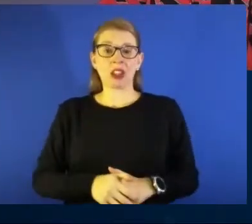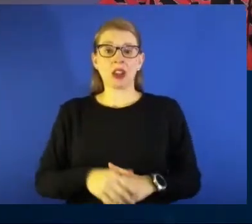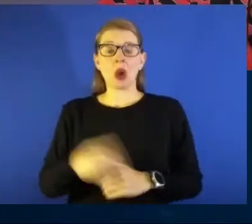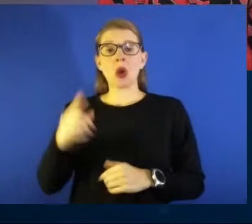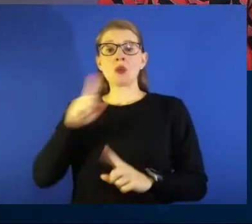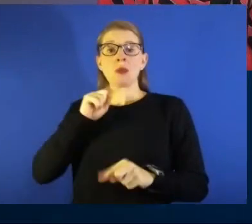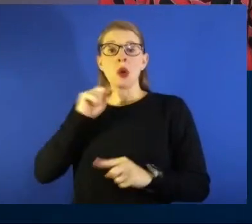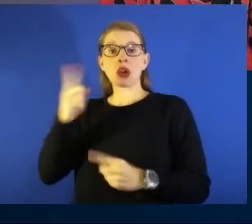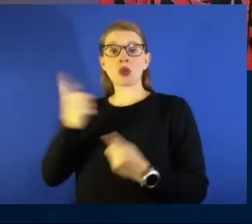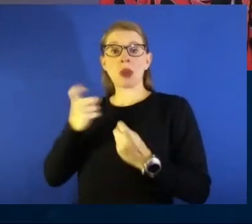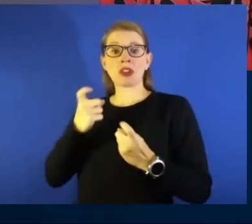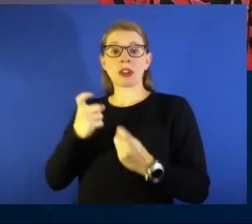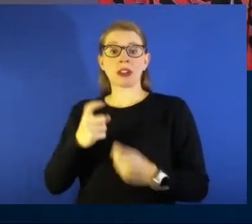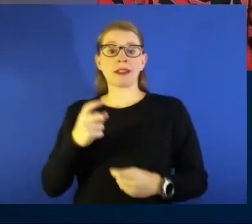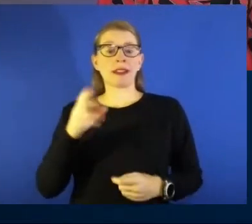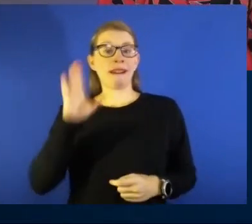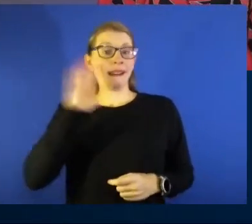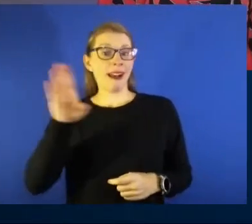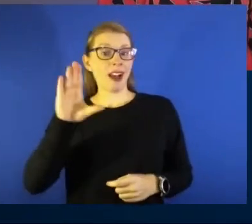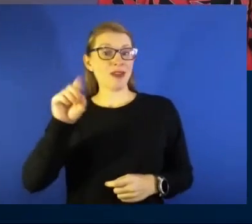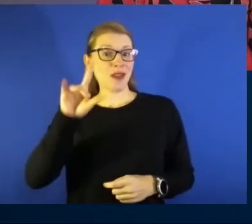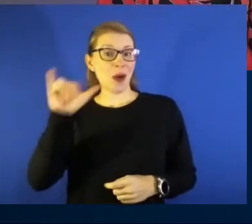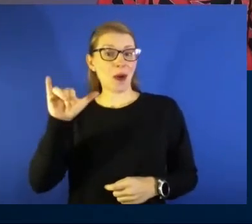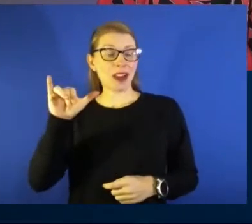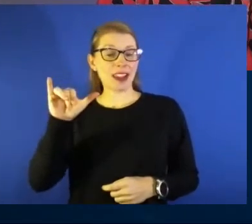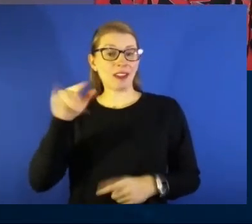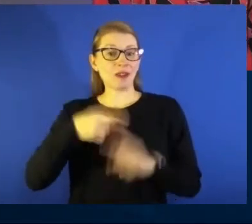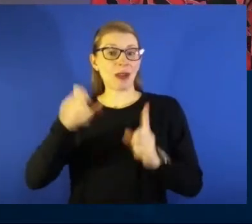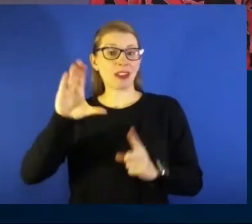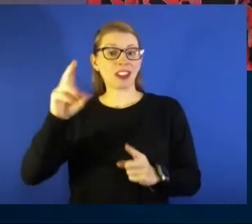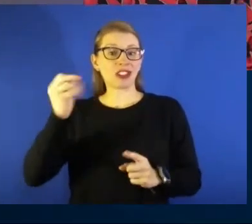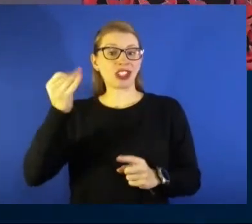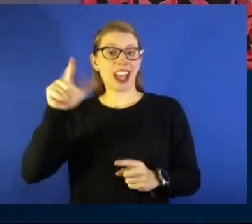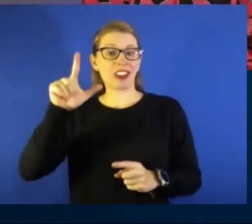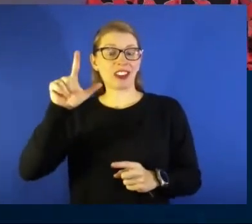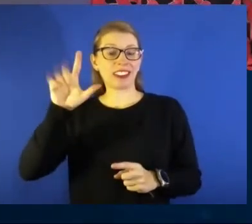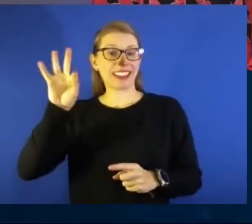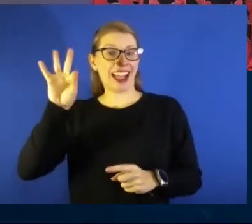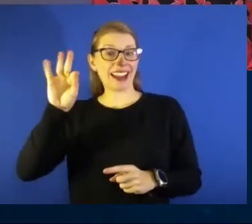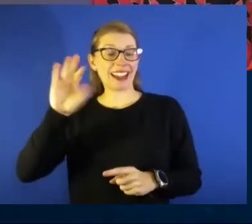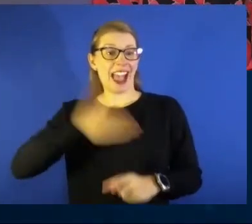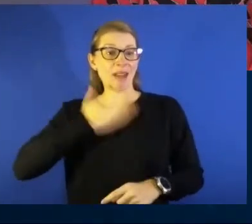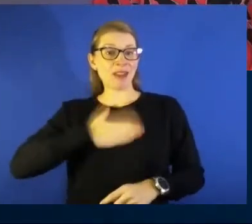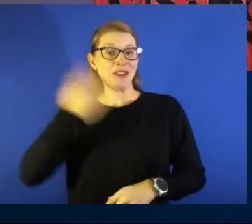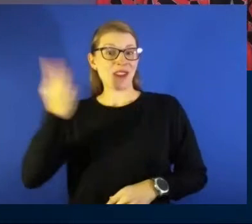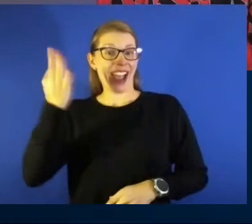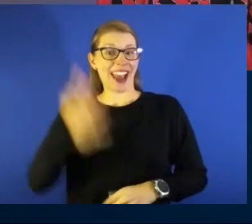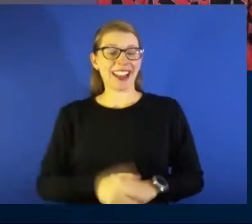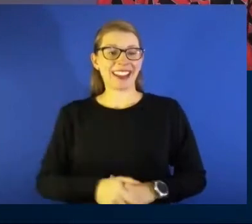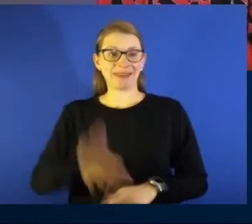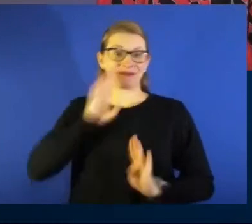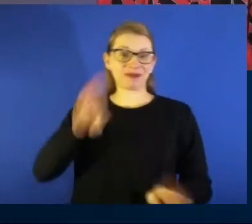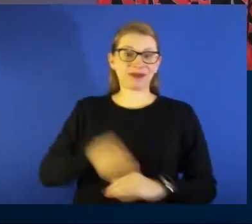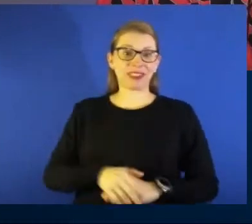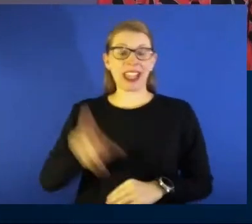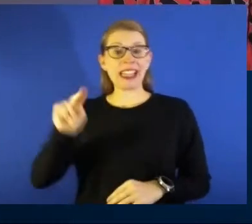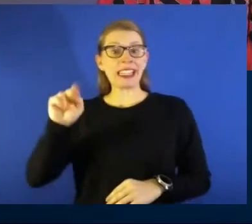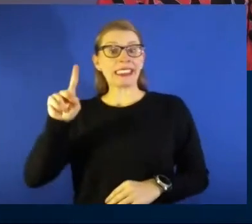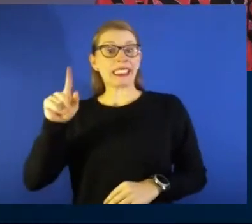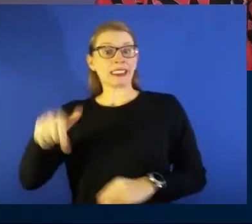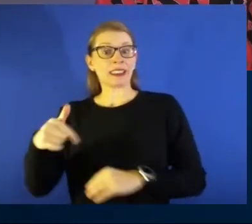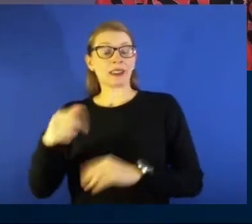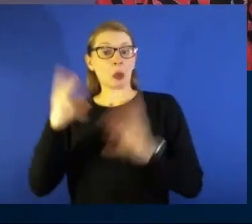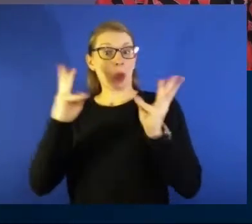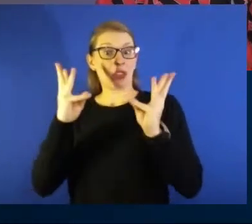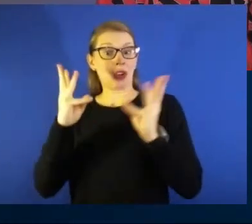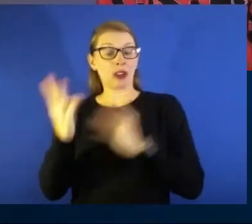just a quick one from Cody Holyoke, Channel 9. Happy Friday. Hi. Hi. I'm talking to Nick, our weather guy, this morning, and looking at